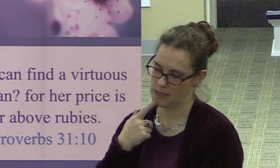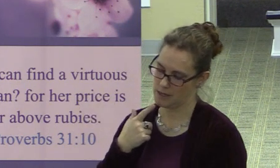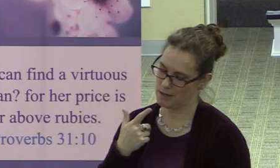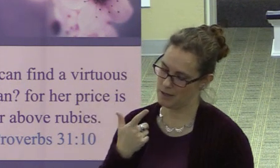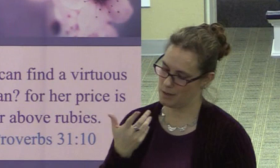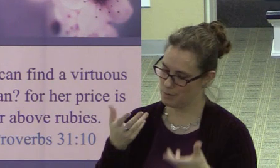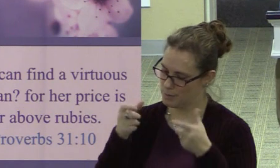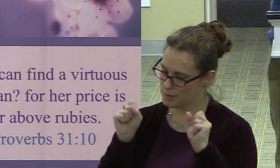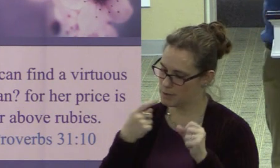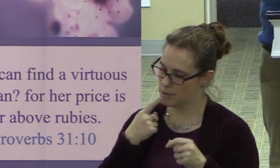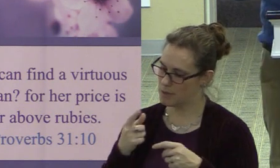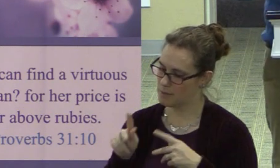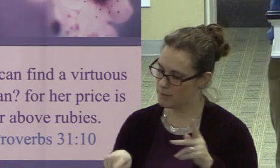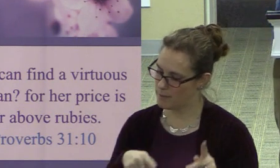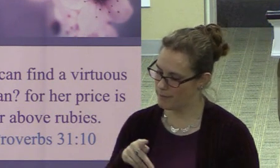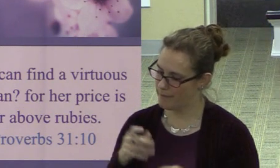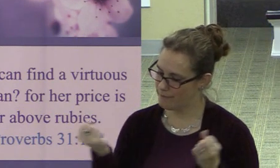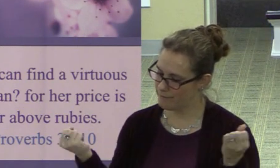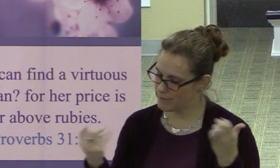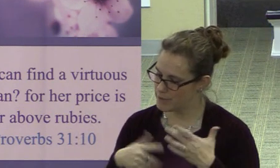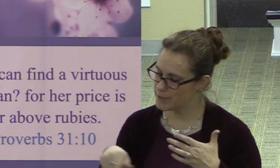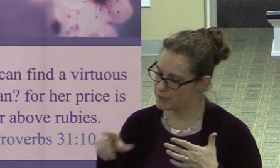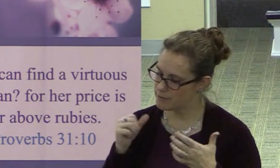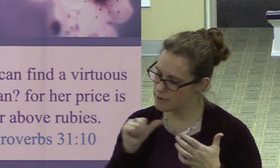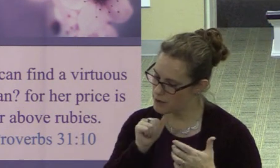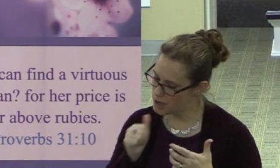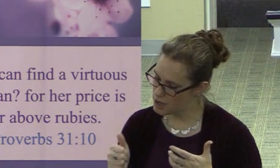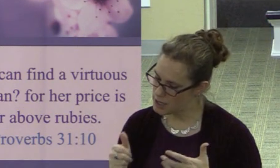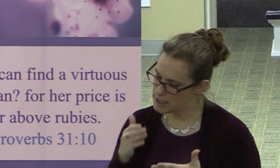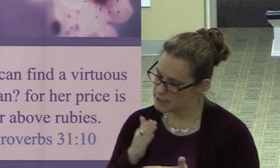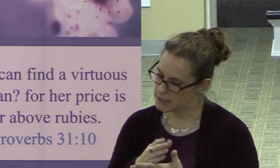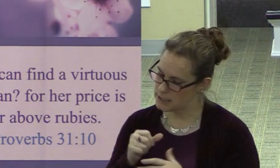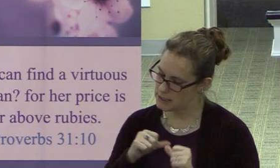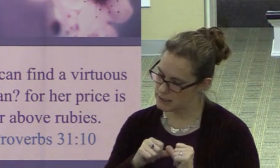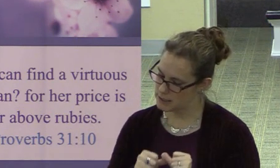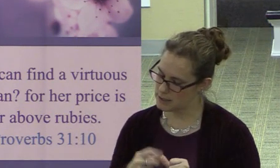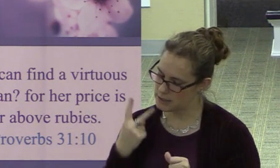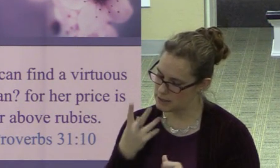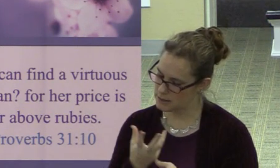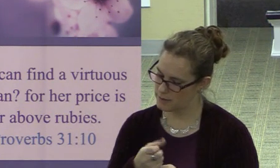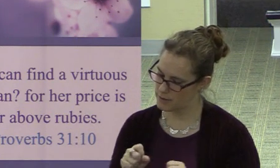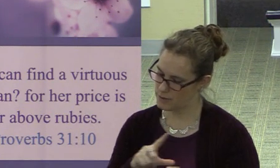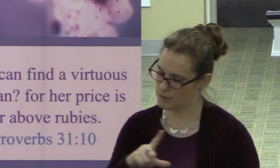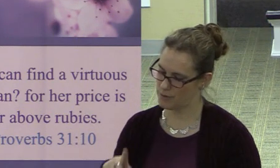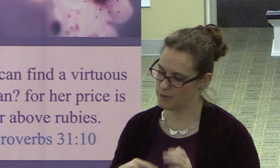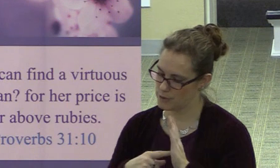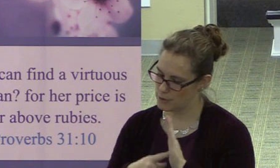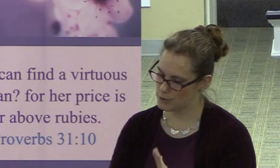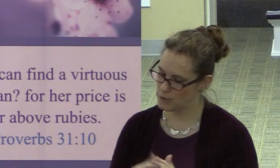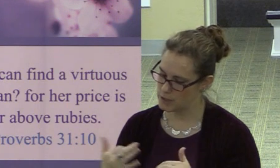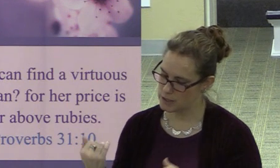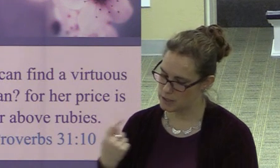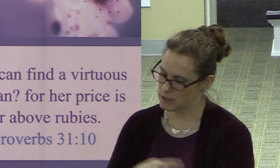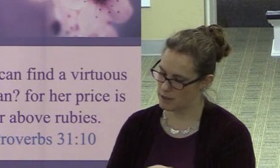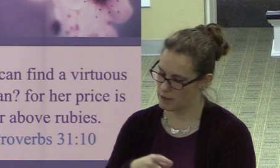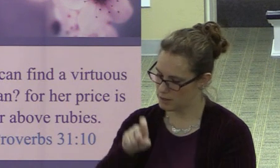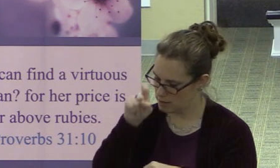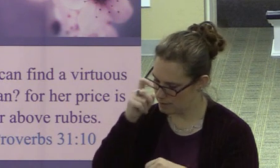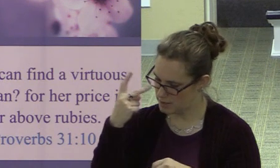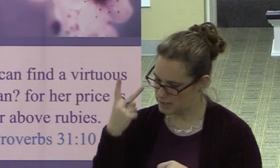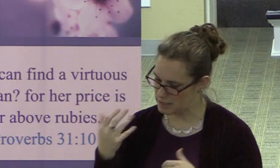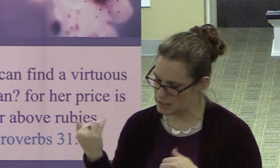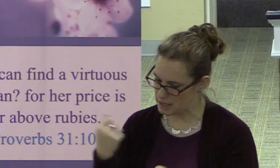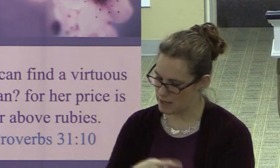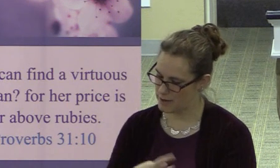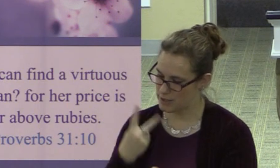And Moses said unto the people, "Fear ye not, stand still, and see the salvation of the Lord, which he will show to you this day. For the Egyptians whom ye have seen today, ye